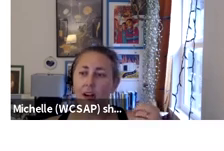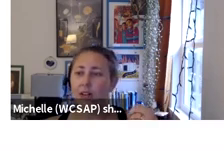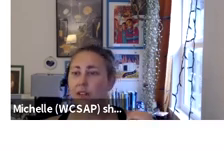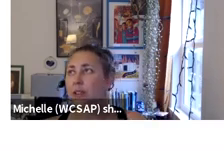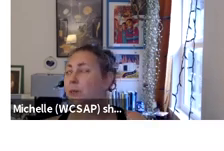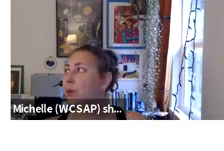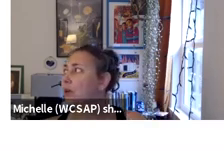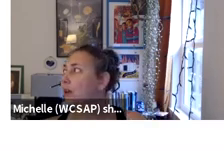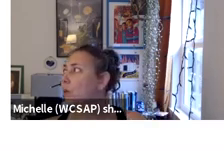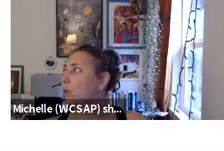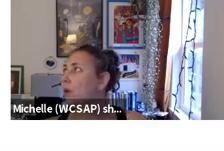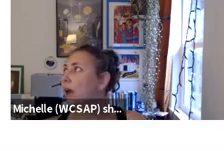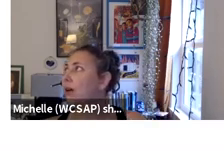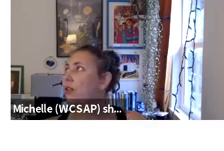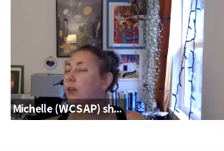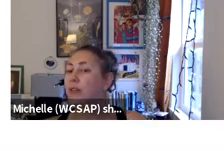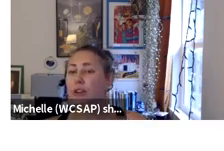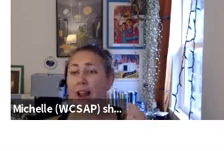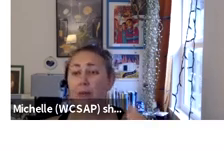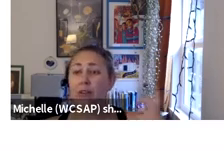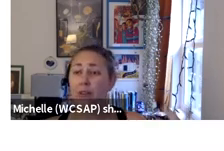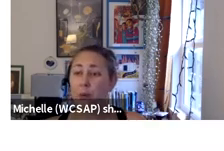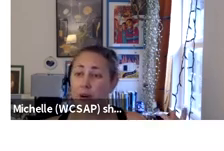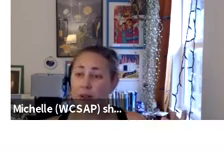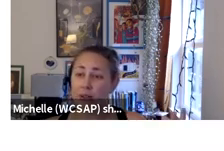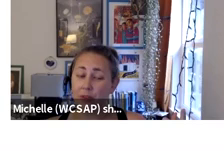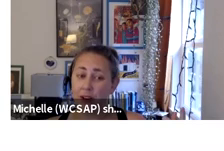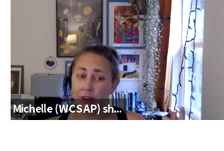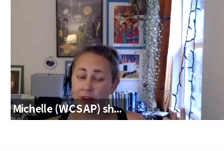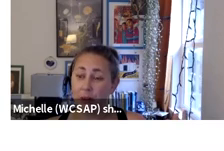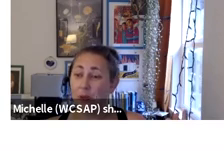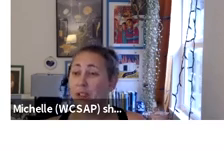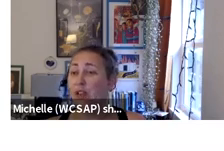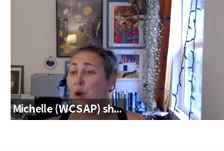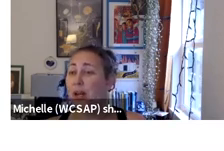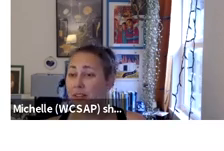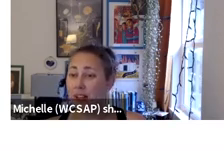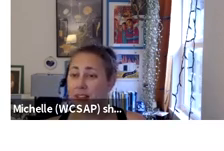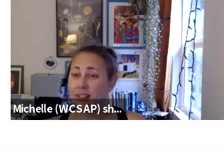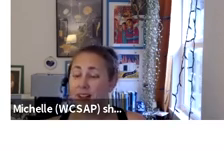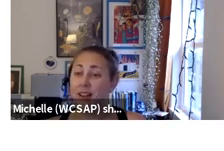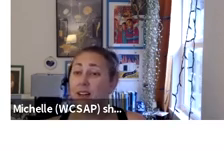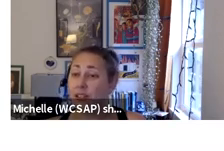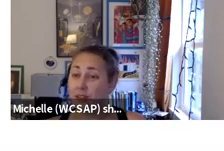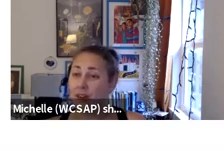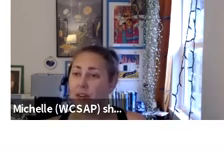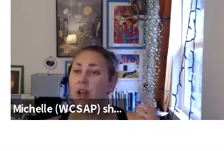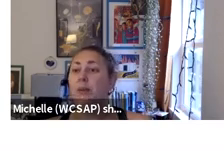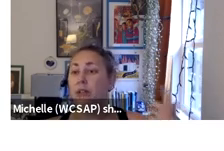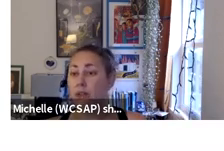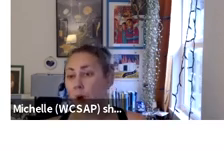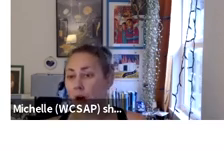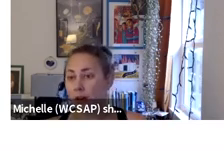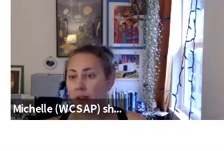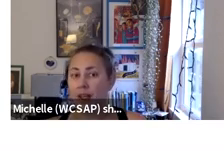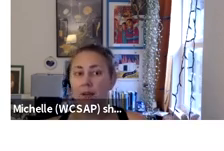And that also it's important that survivors are able to support other survivors, which is why so many of us that are survivors come